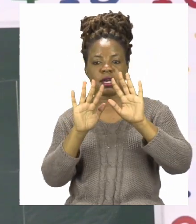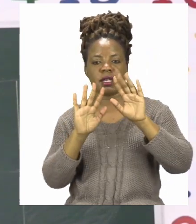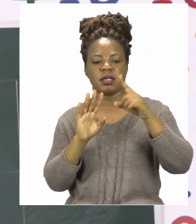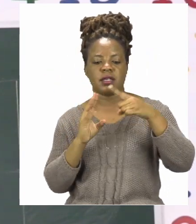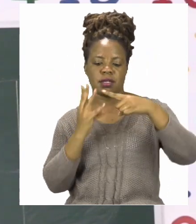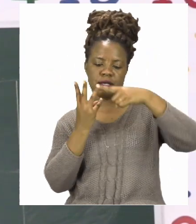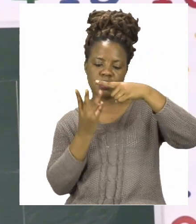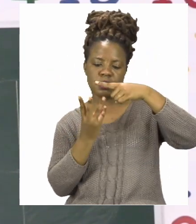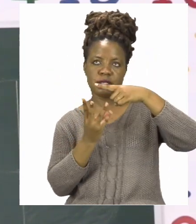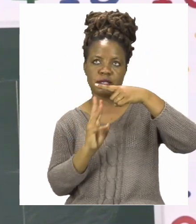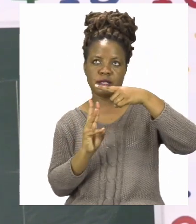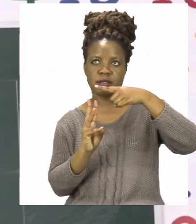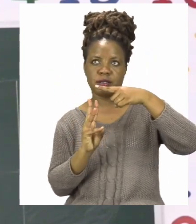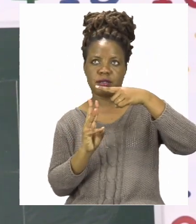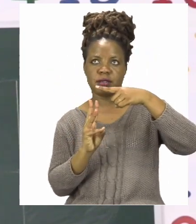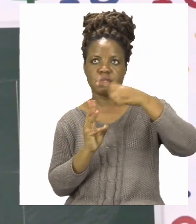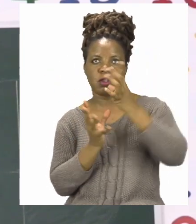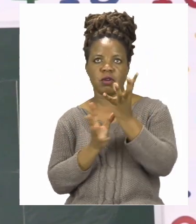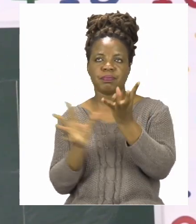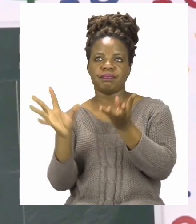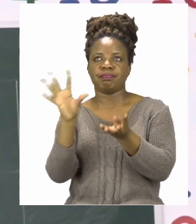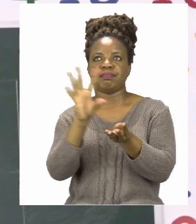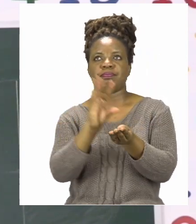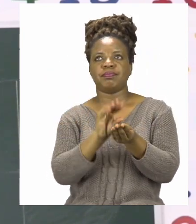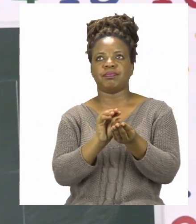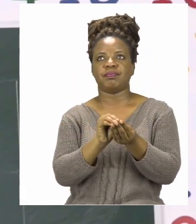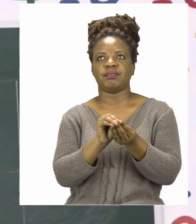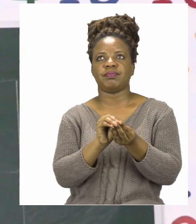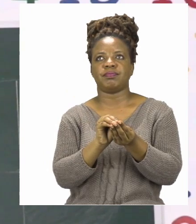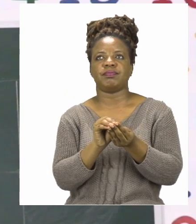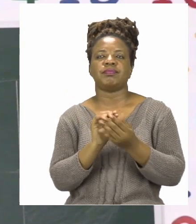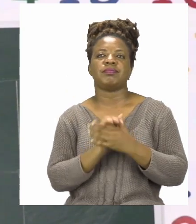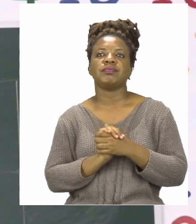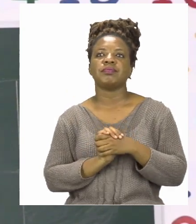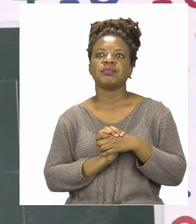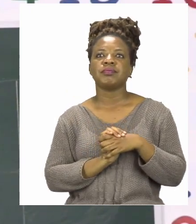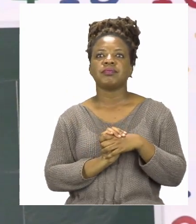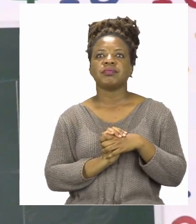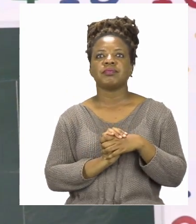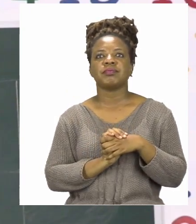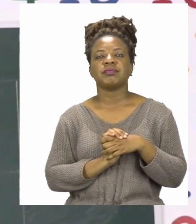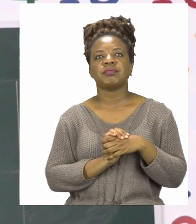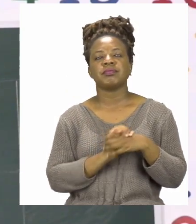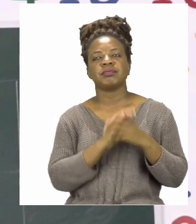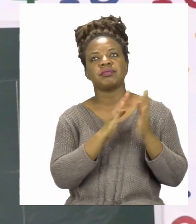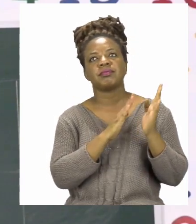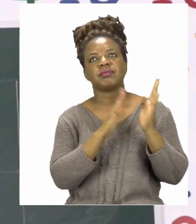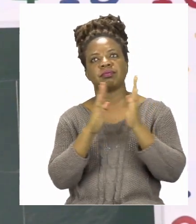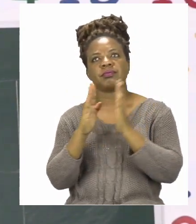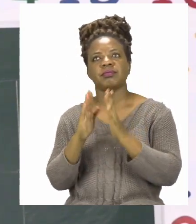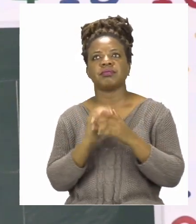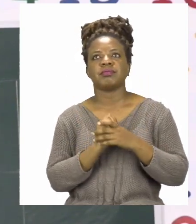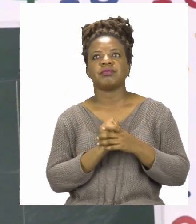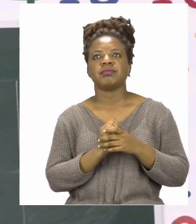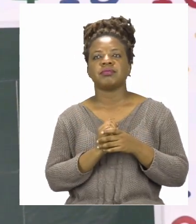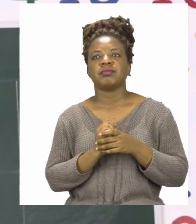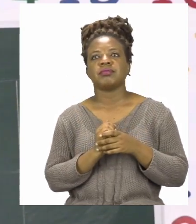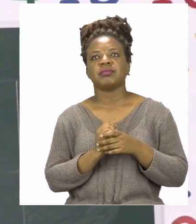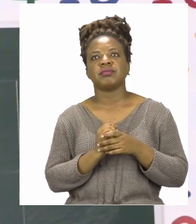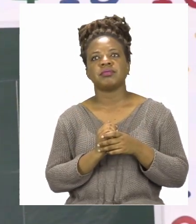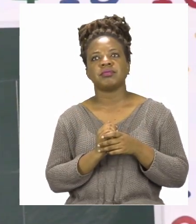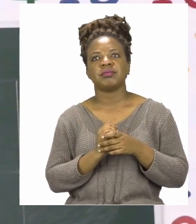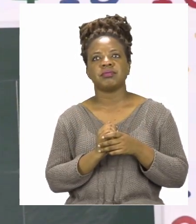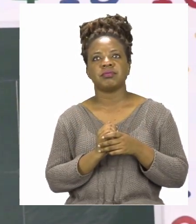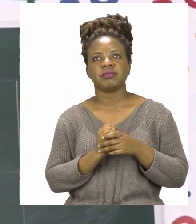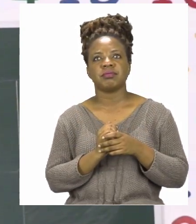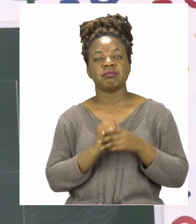colored. 4/6. Then let's try and do the next one. We can see